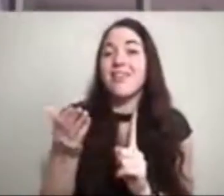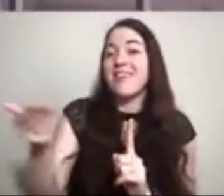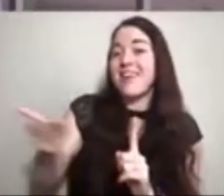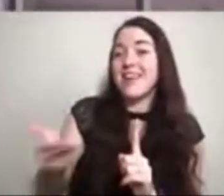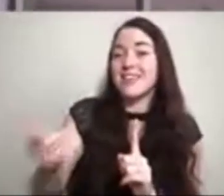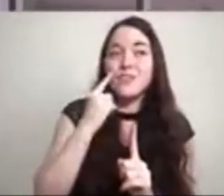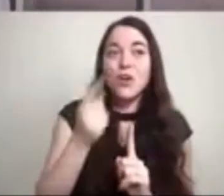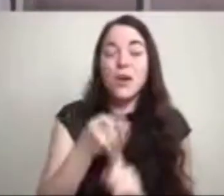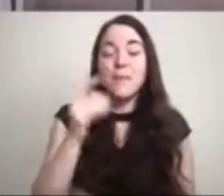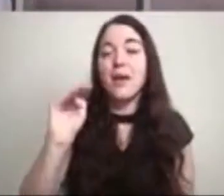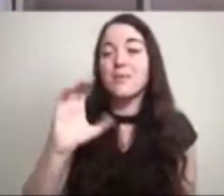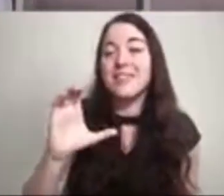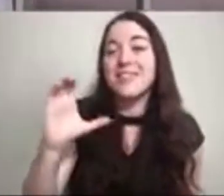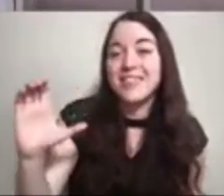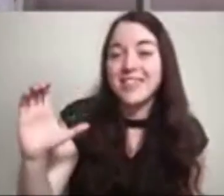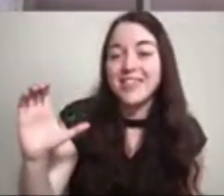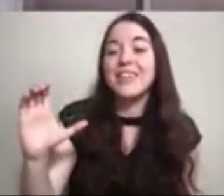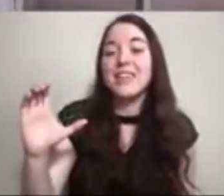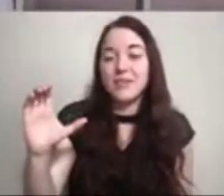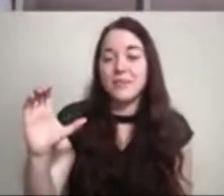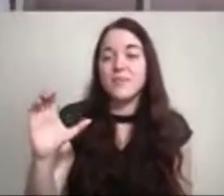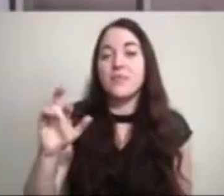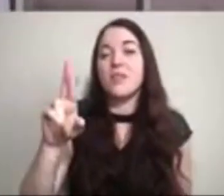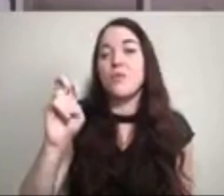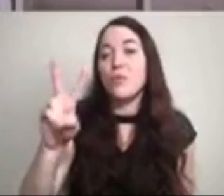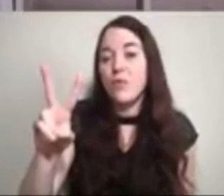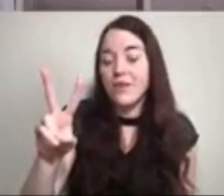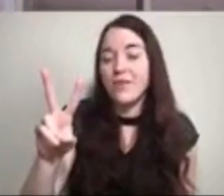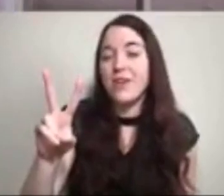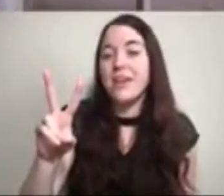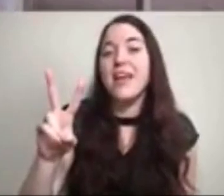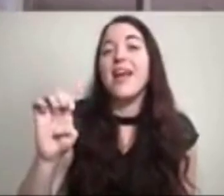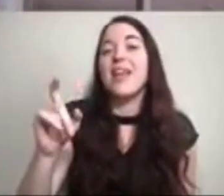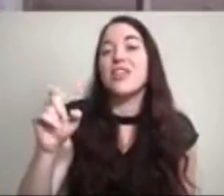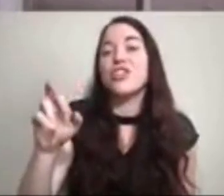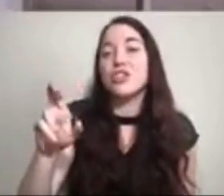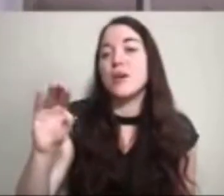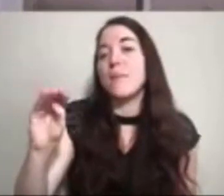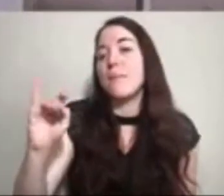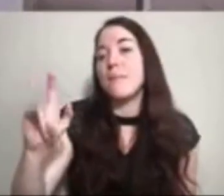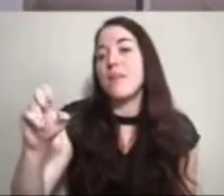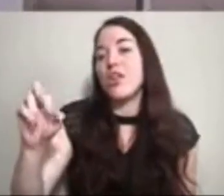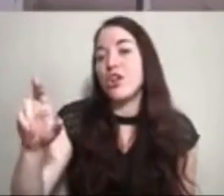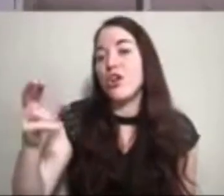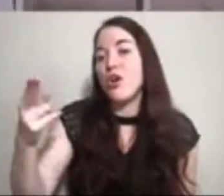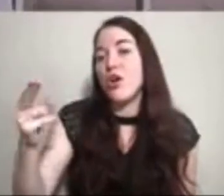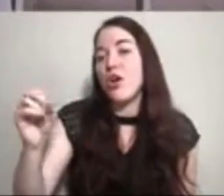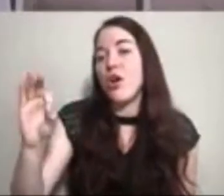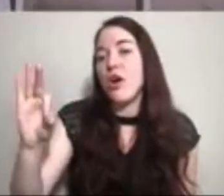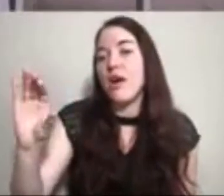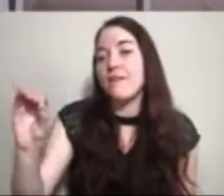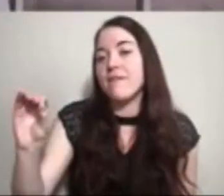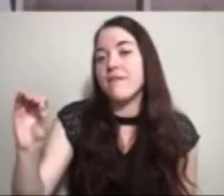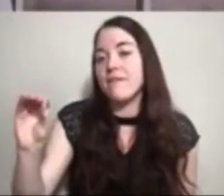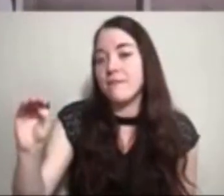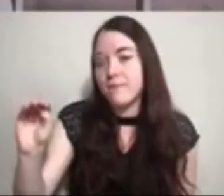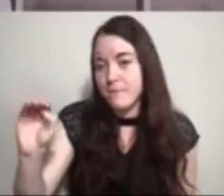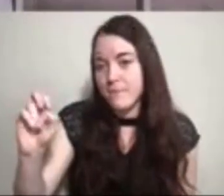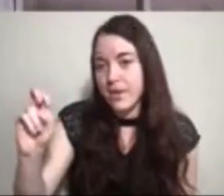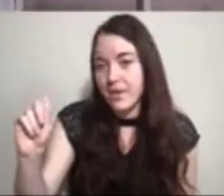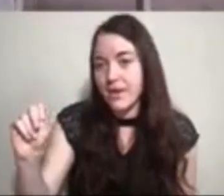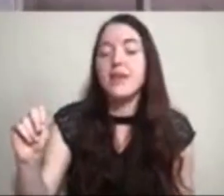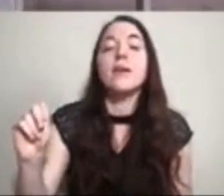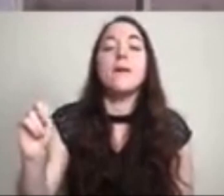the denomination, Reverend Elder Miller Hoffman, who is known to our community and known in this